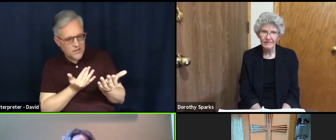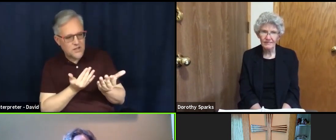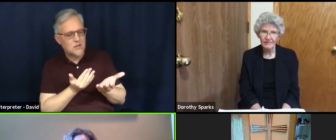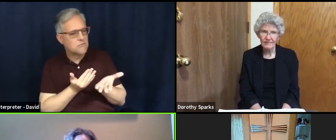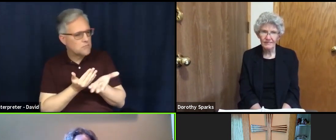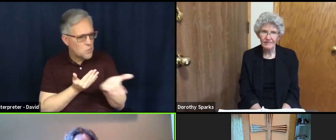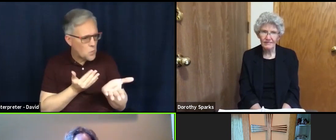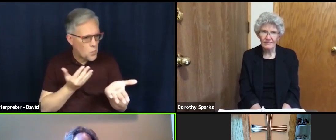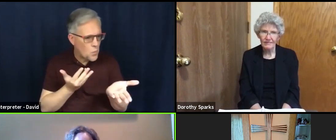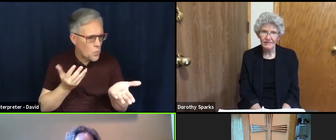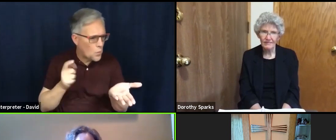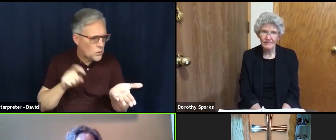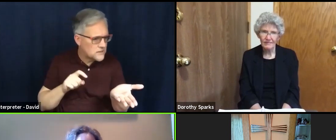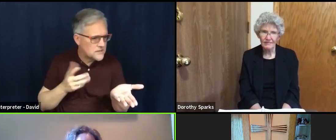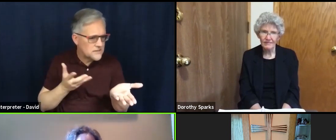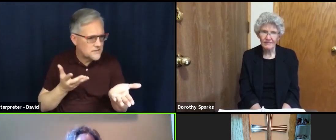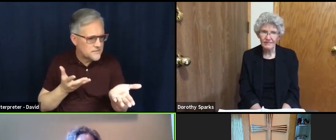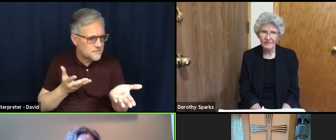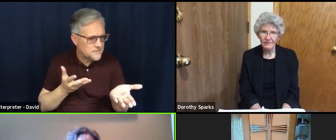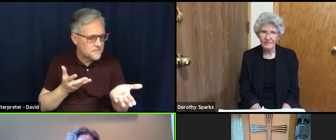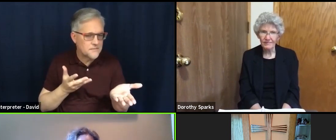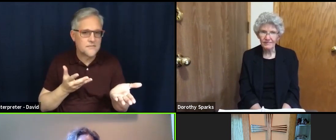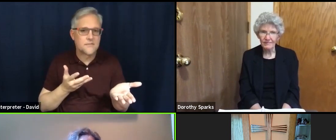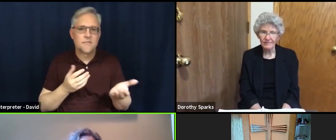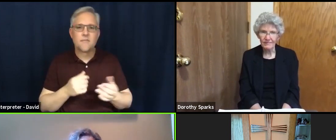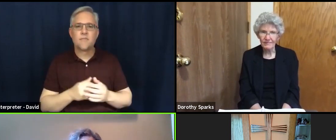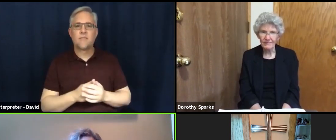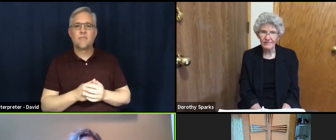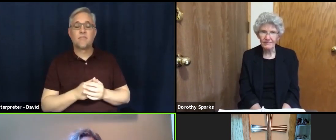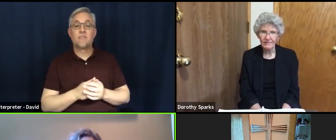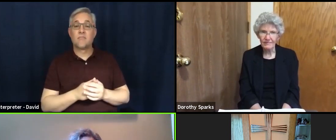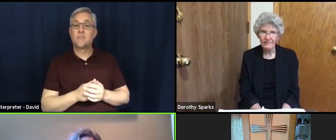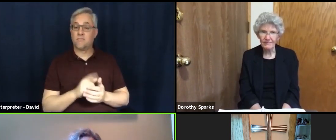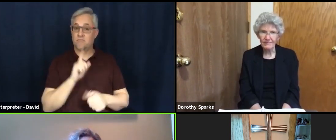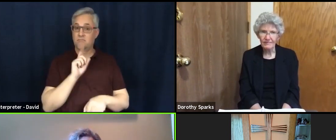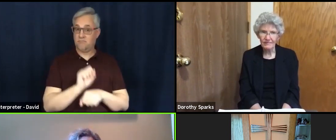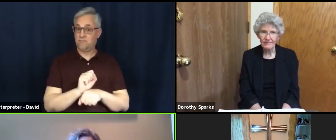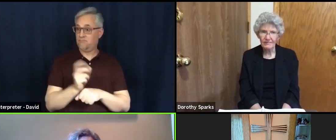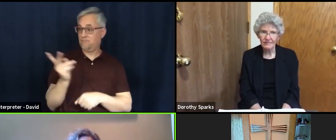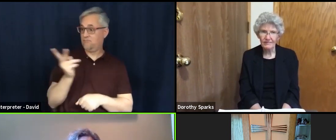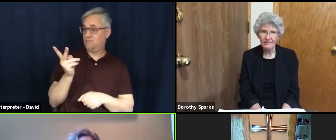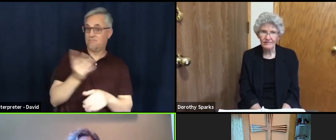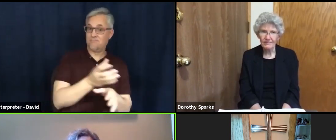And in fact, receiving a gift from him.